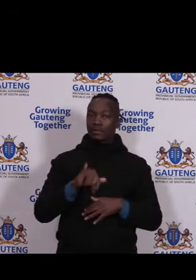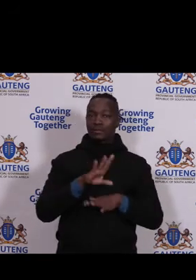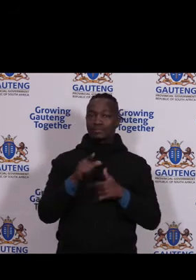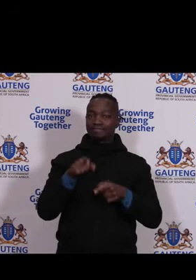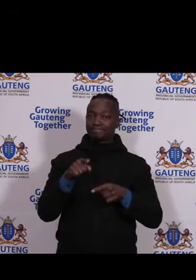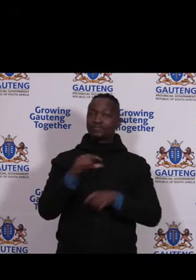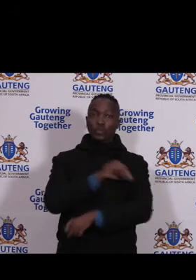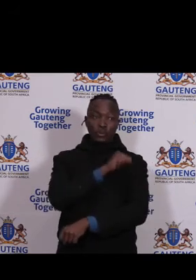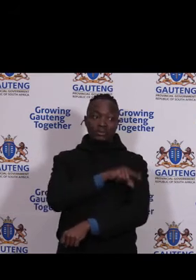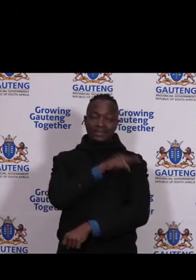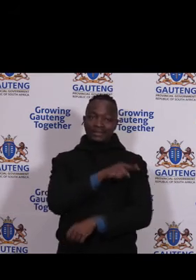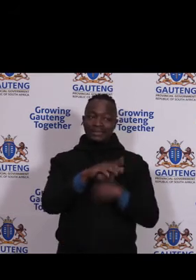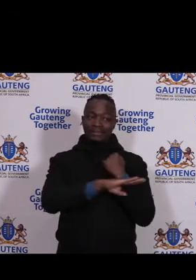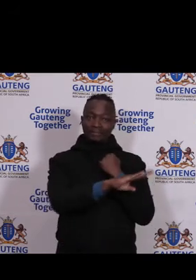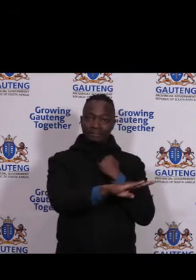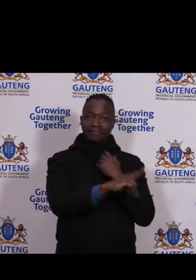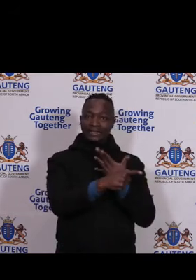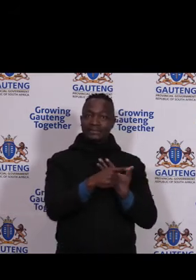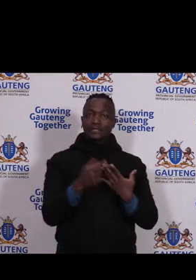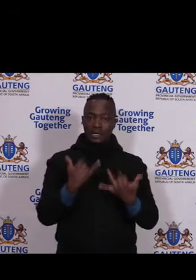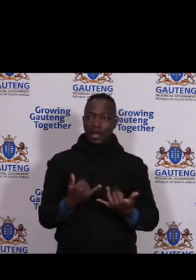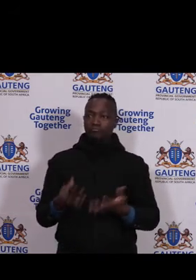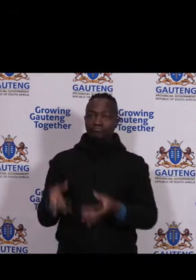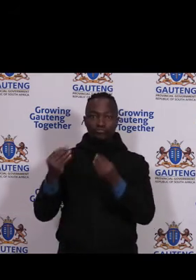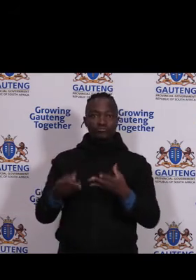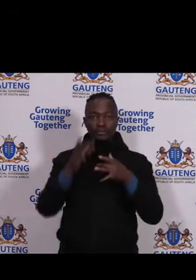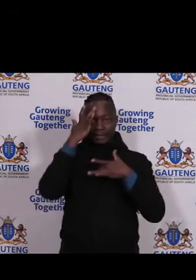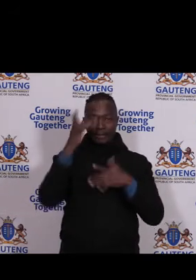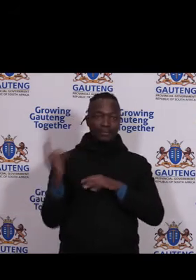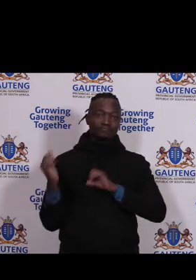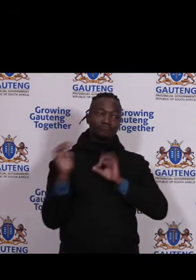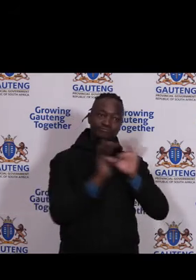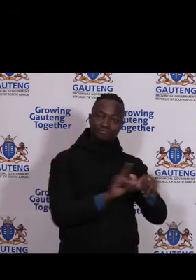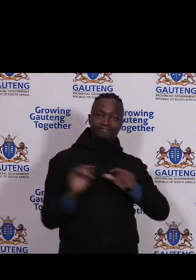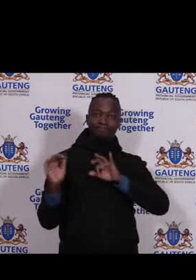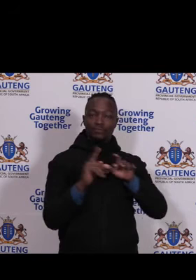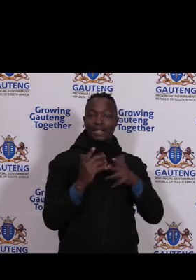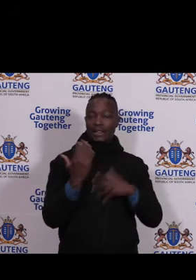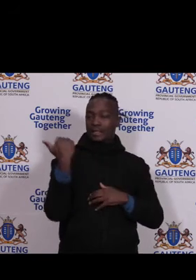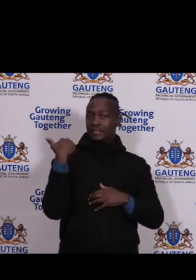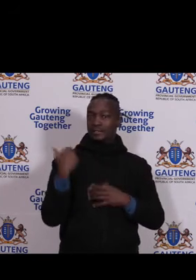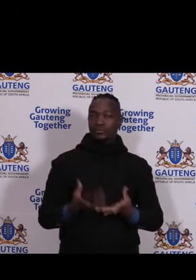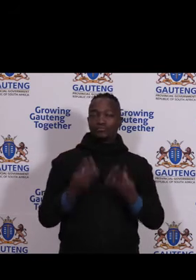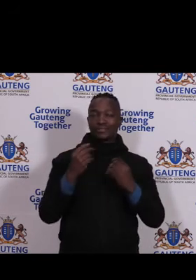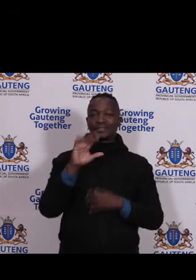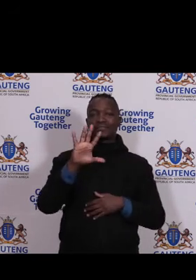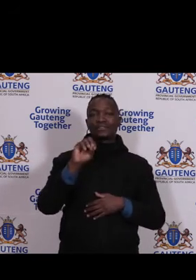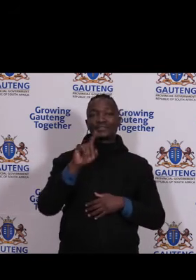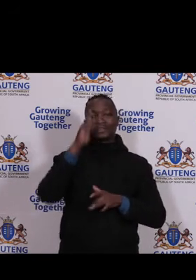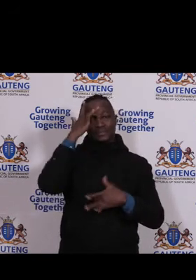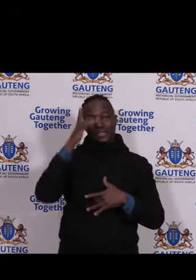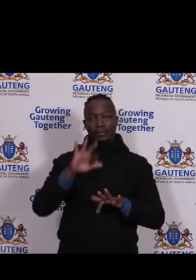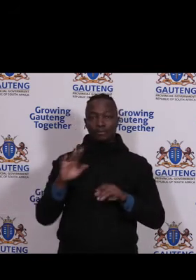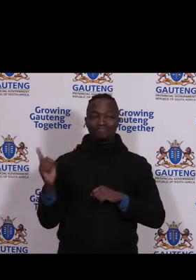hospital beds have started to admit patients. As of yesterday, we've almost had 50 patients in the space, and they